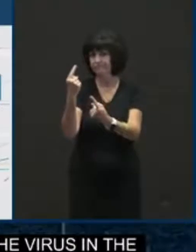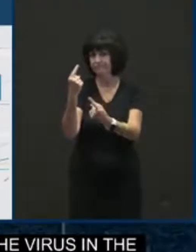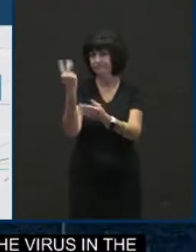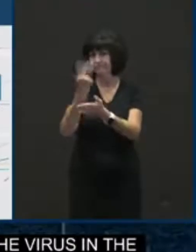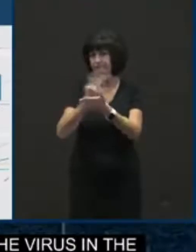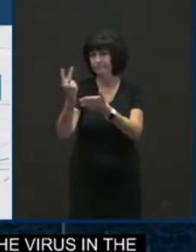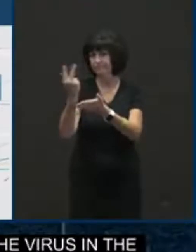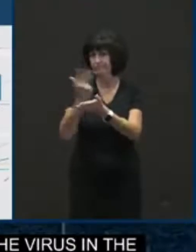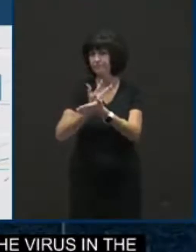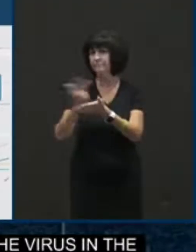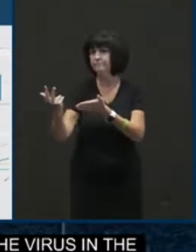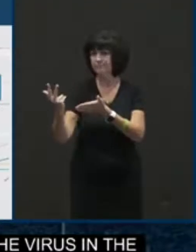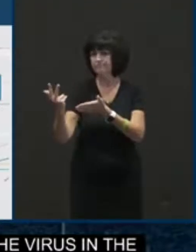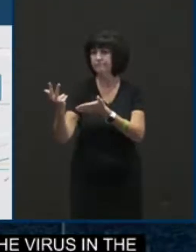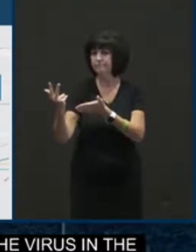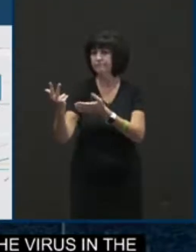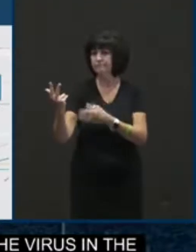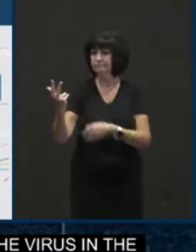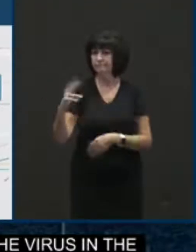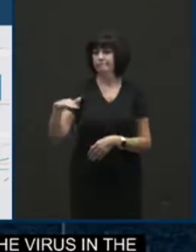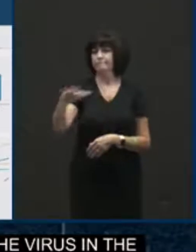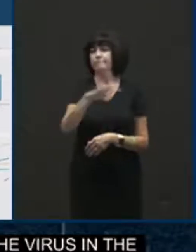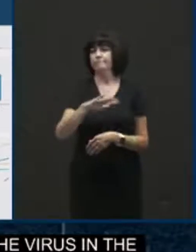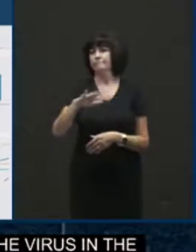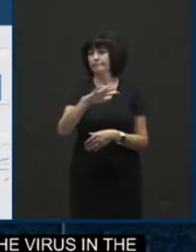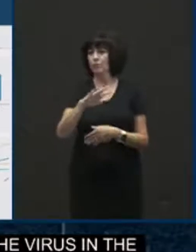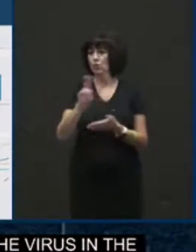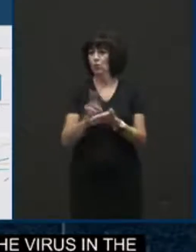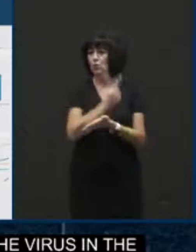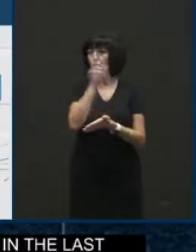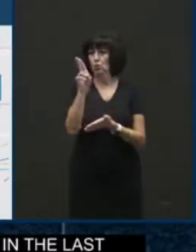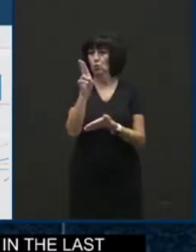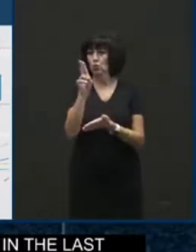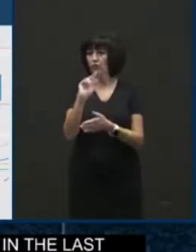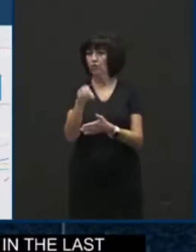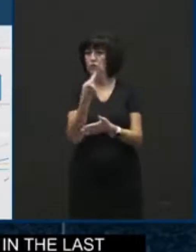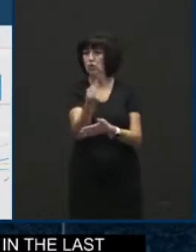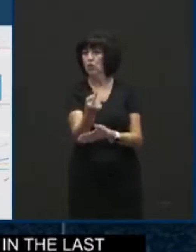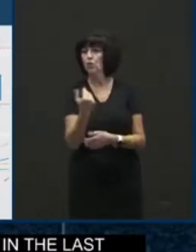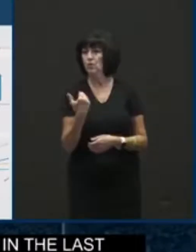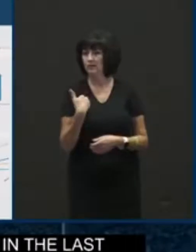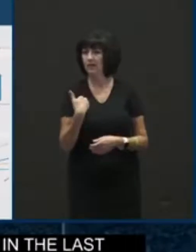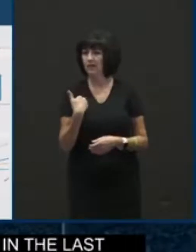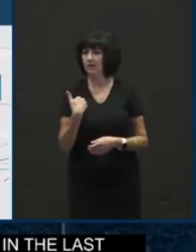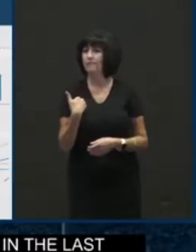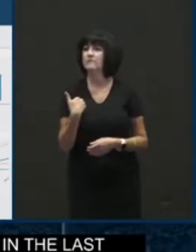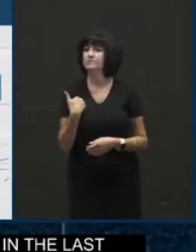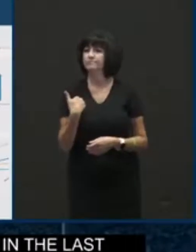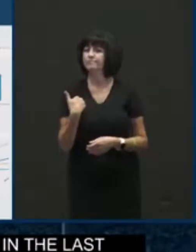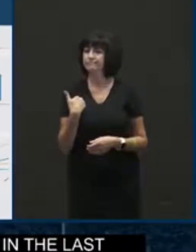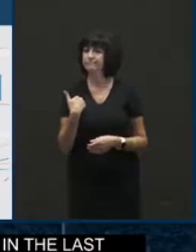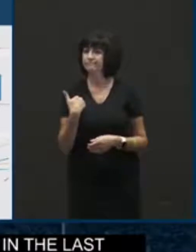big number in the scheme of things, certainly much larger than what we had been seeing up